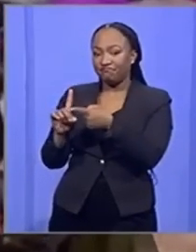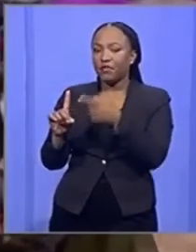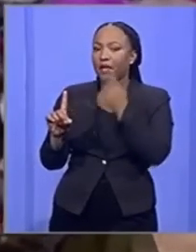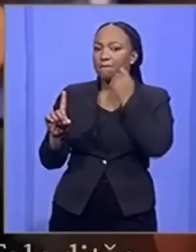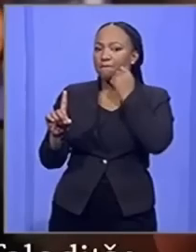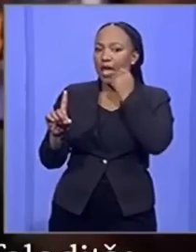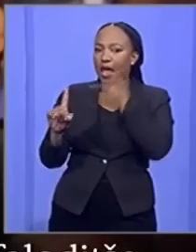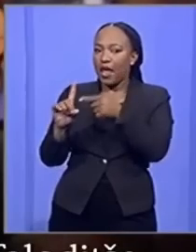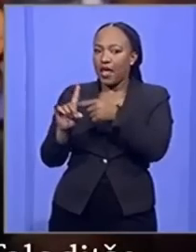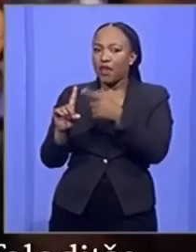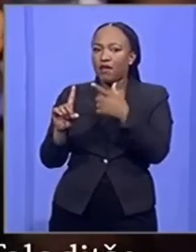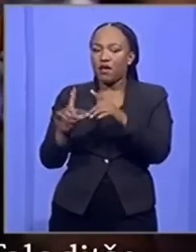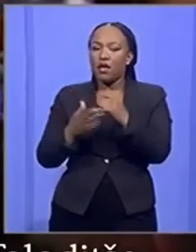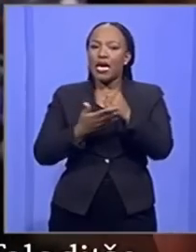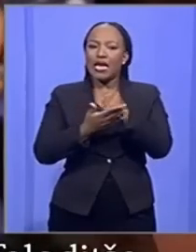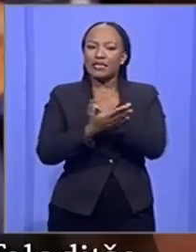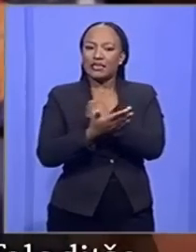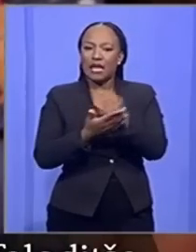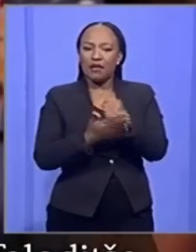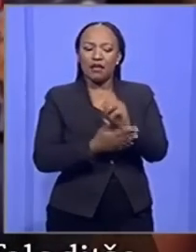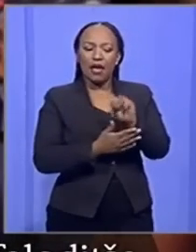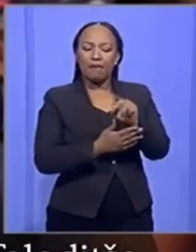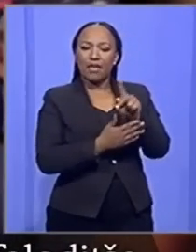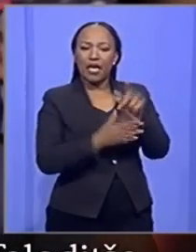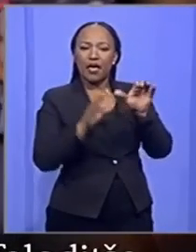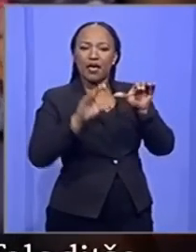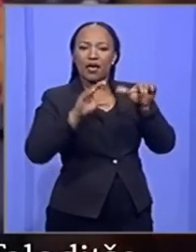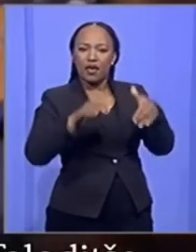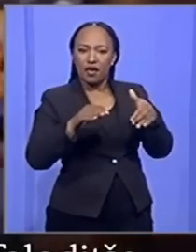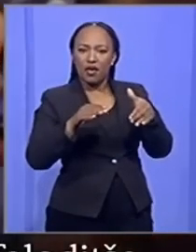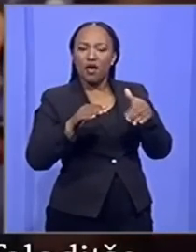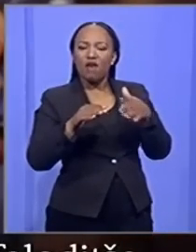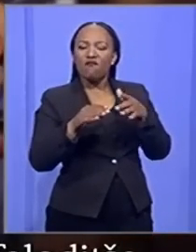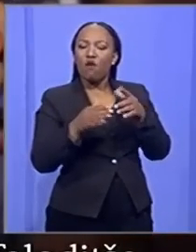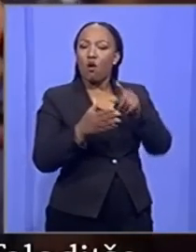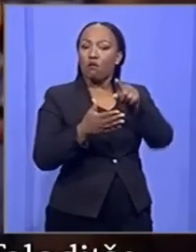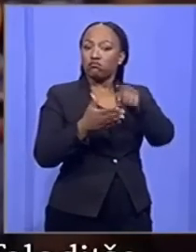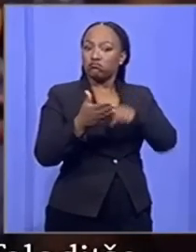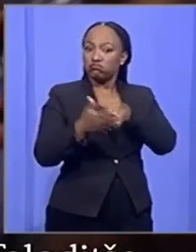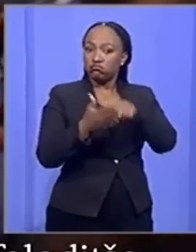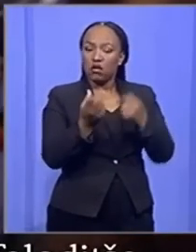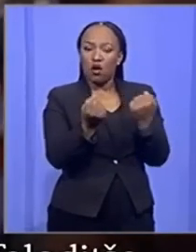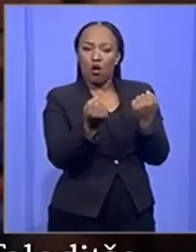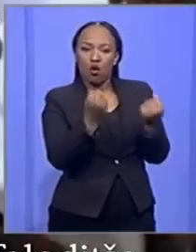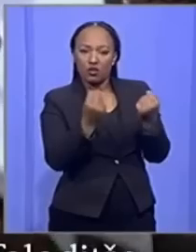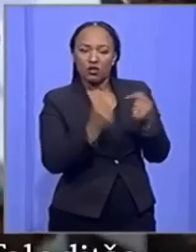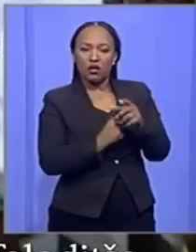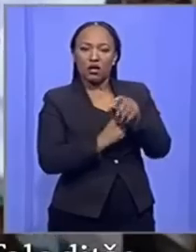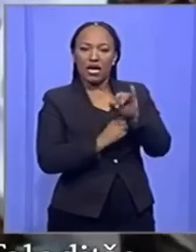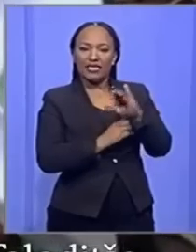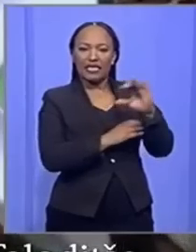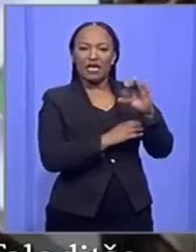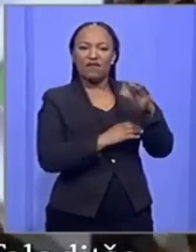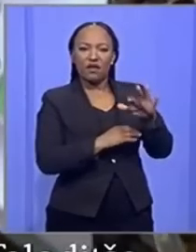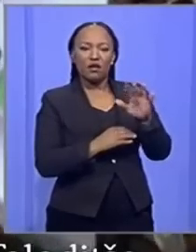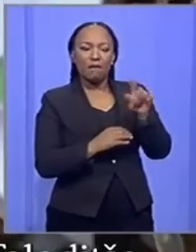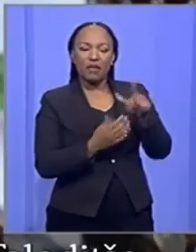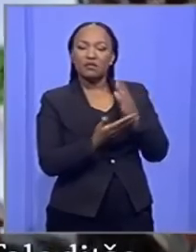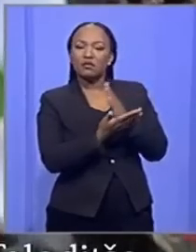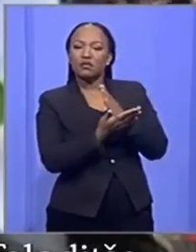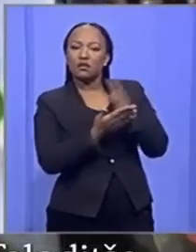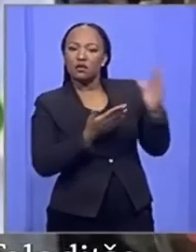yo a ngwadišitšego mokgatlo wo wa dipolotiki a gomele kgorotsheko ya dikgetho ka maiteko a gore IEC e phumule mopresidente wa